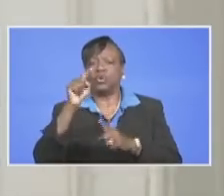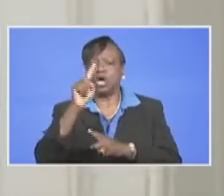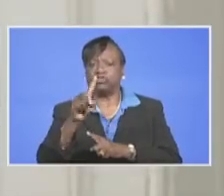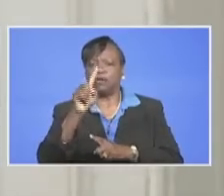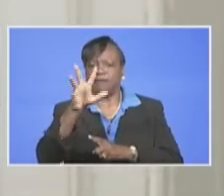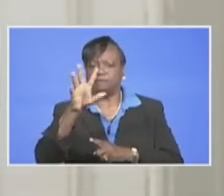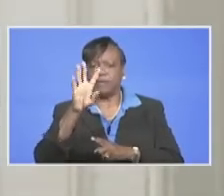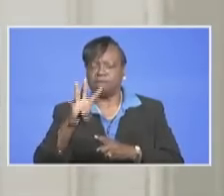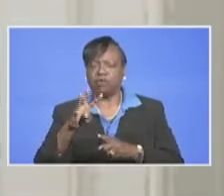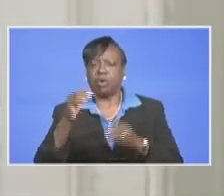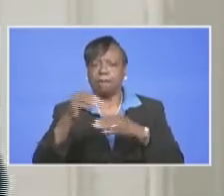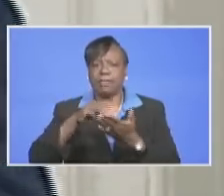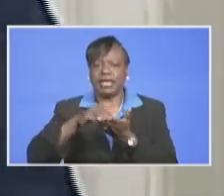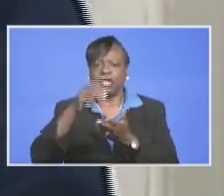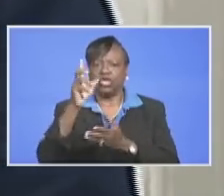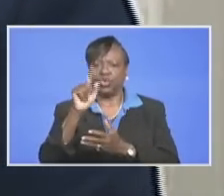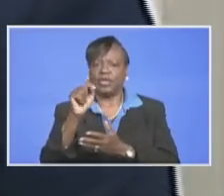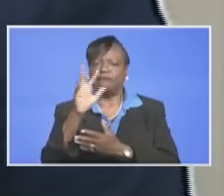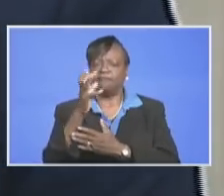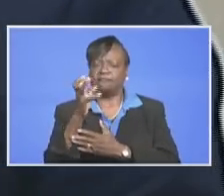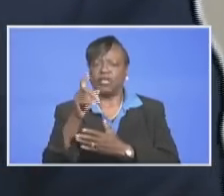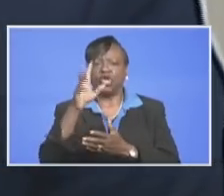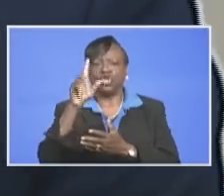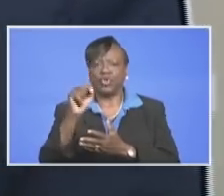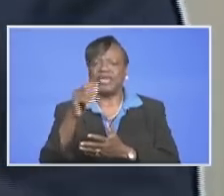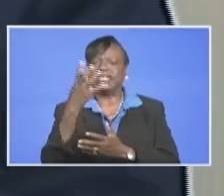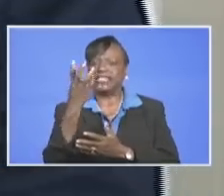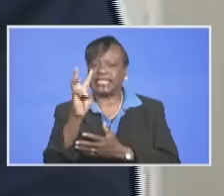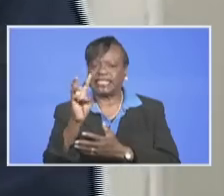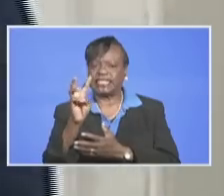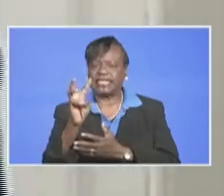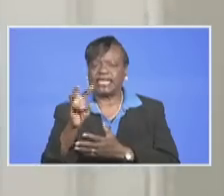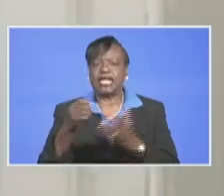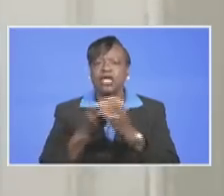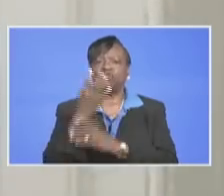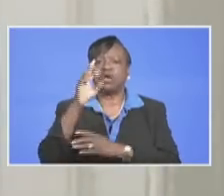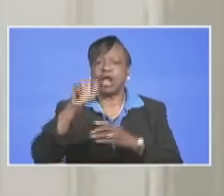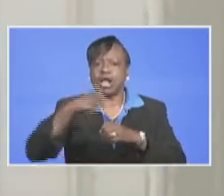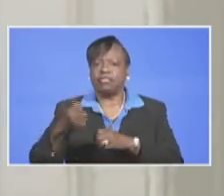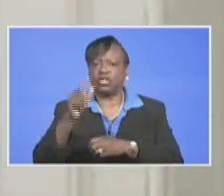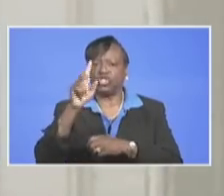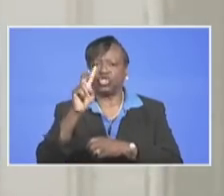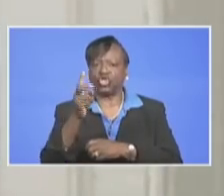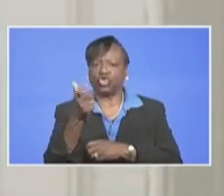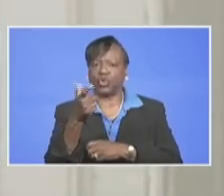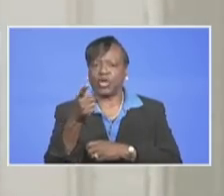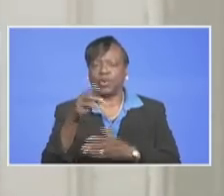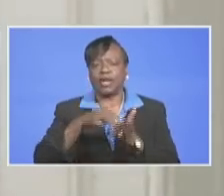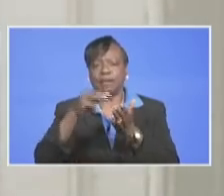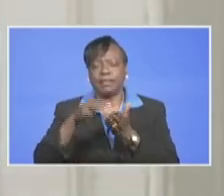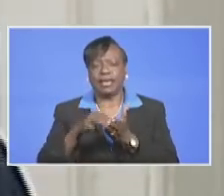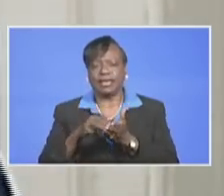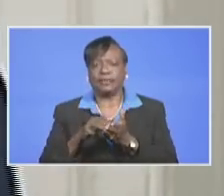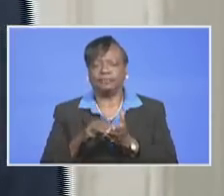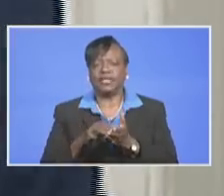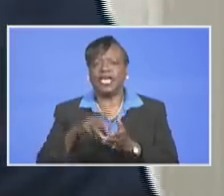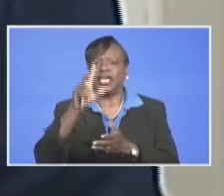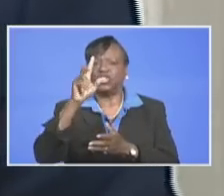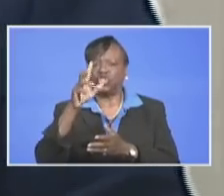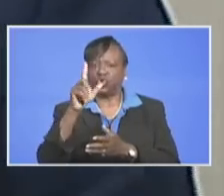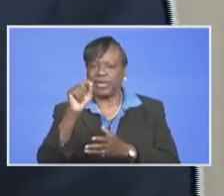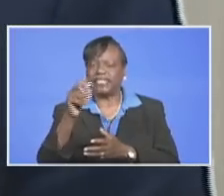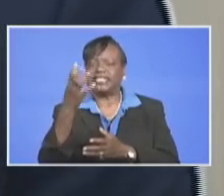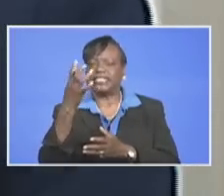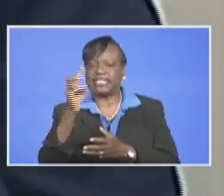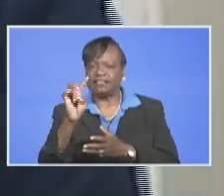$154 million in 2015. In 2016, their sales grew another $21 million to $175 million. In